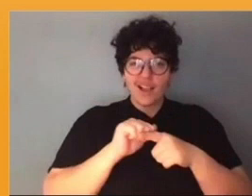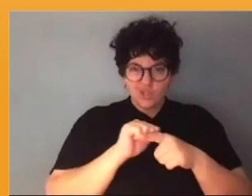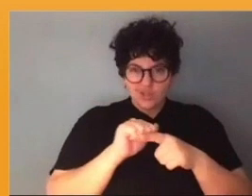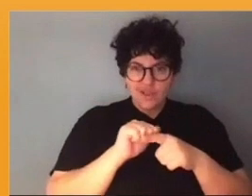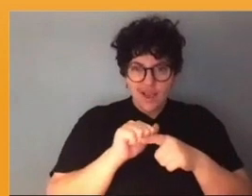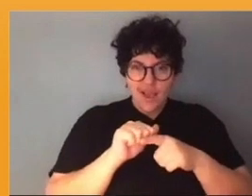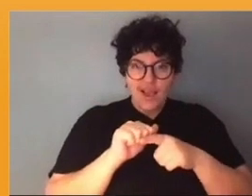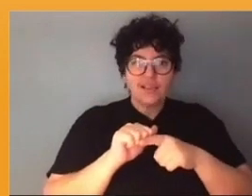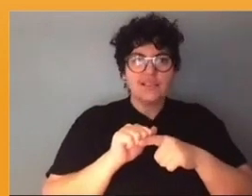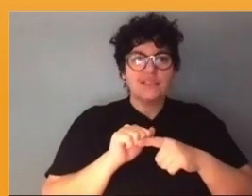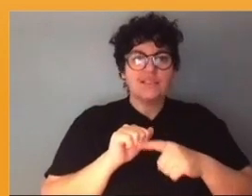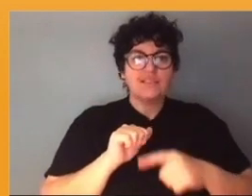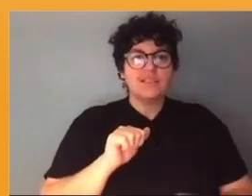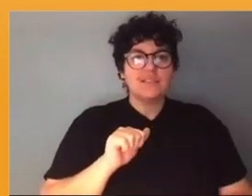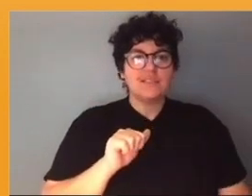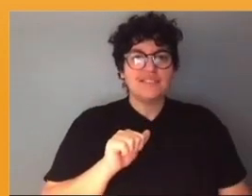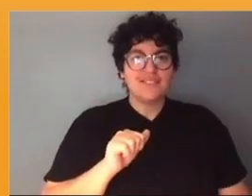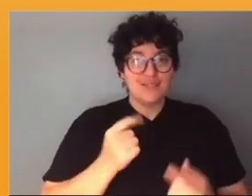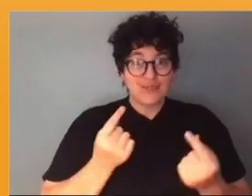to